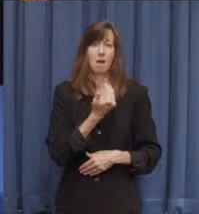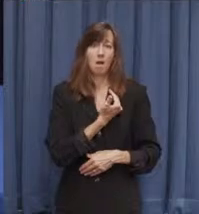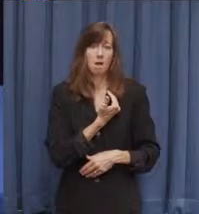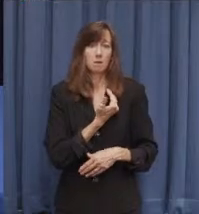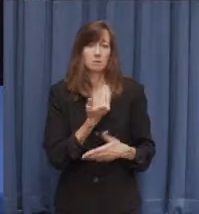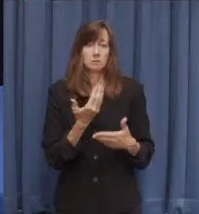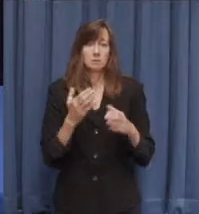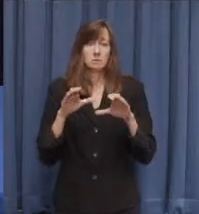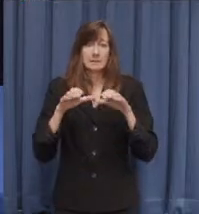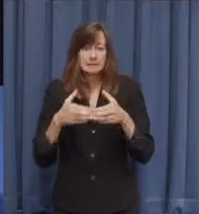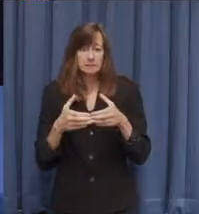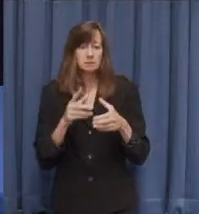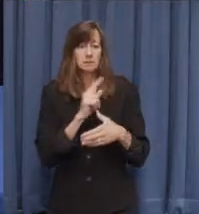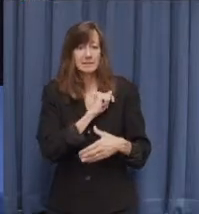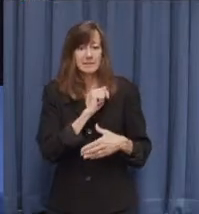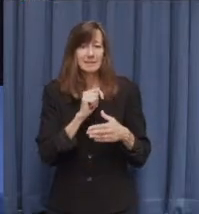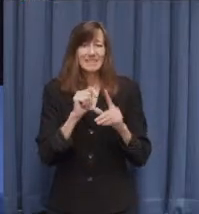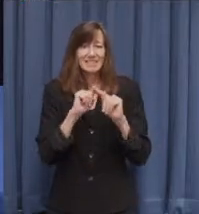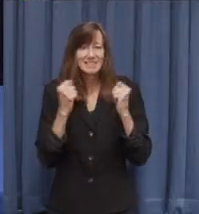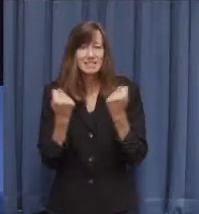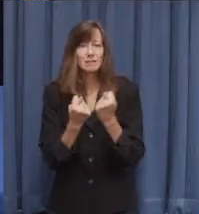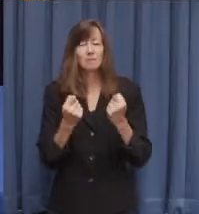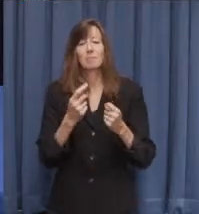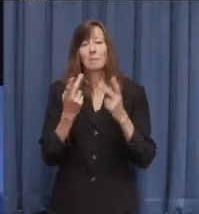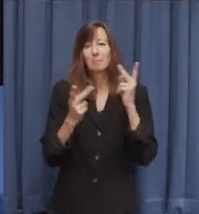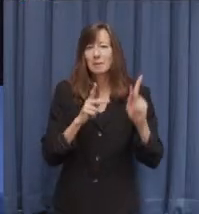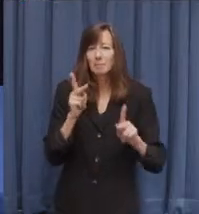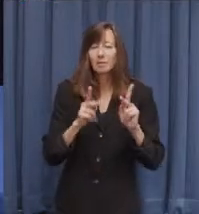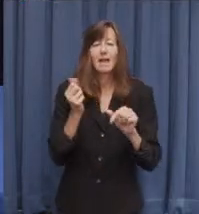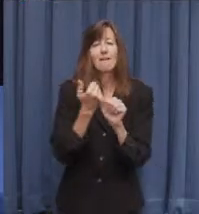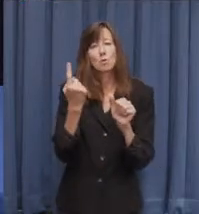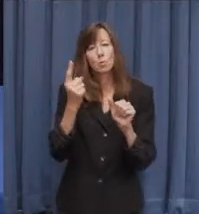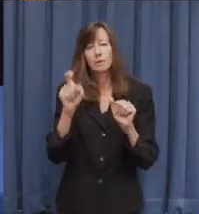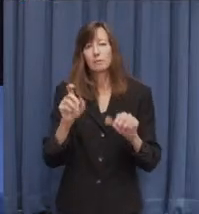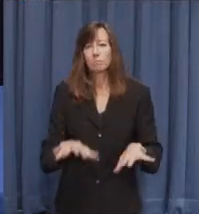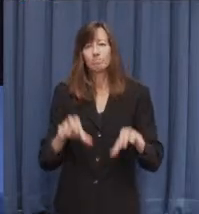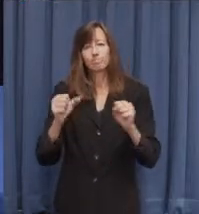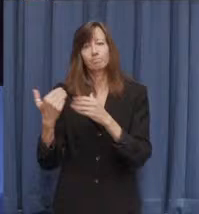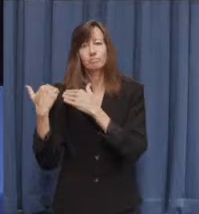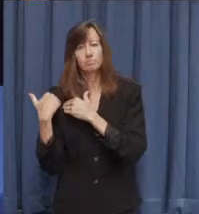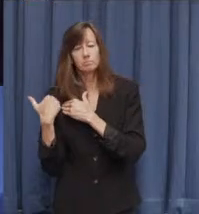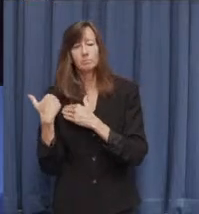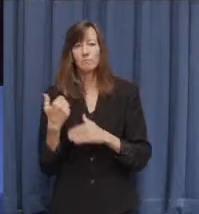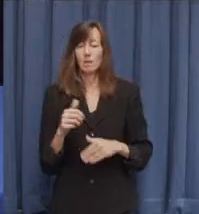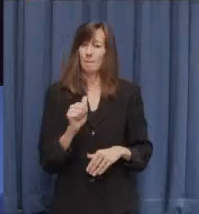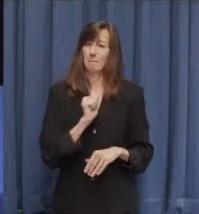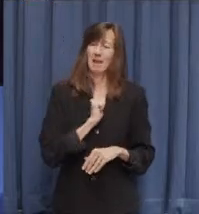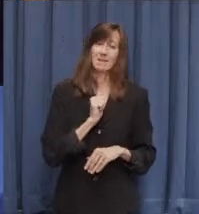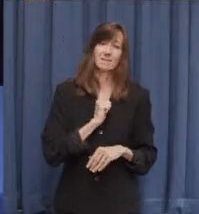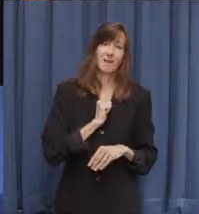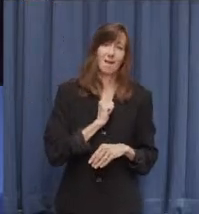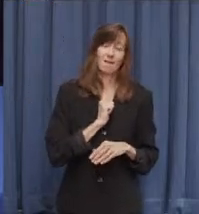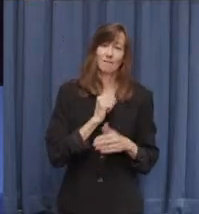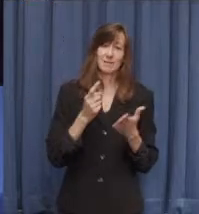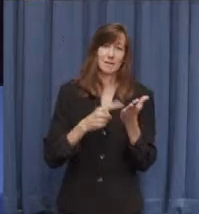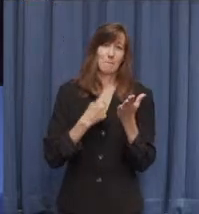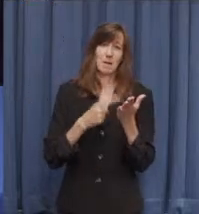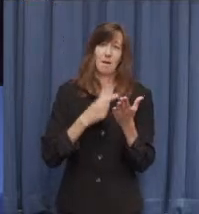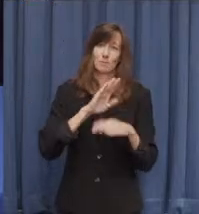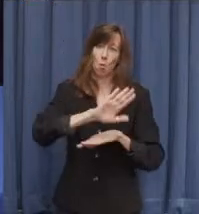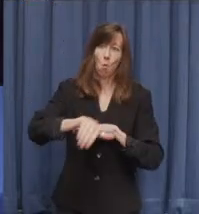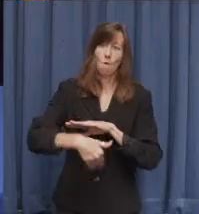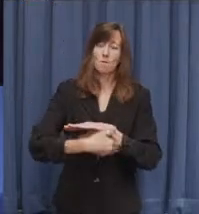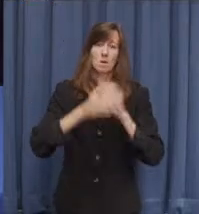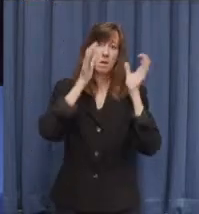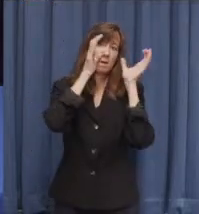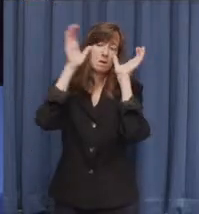me, we think long and hard about that. I lose sleep over that. Are we getting that balance right? I'm confident that we have, and we are getting